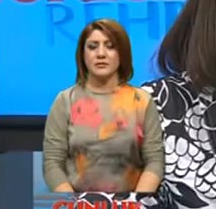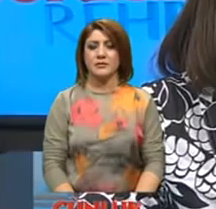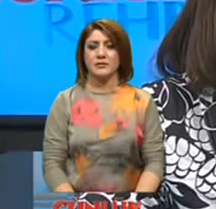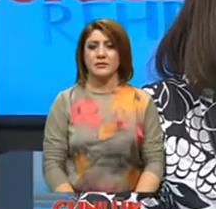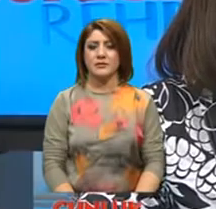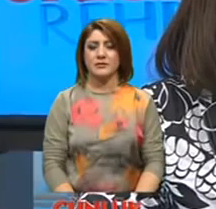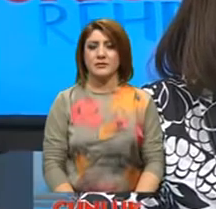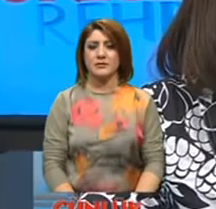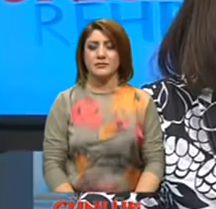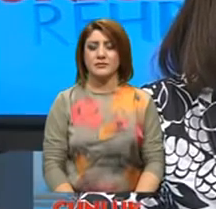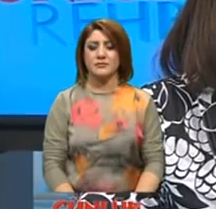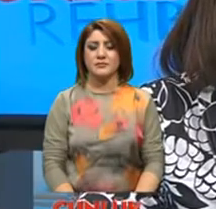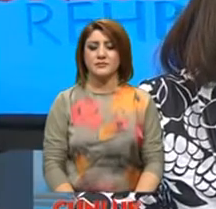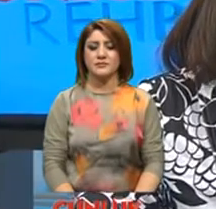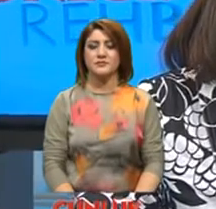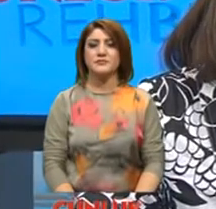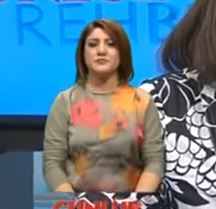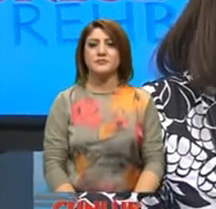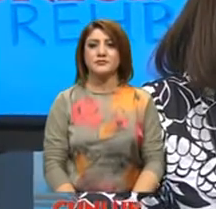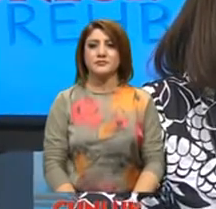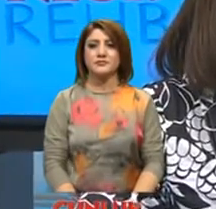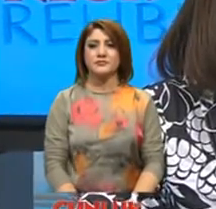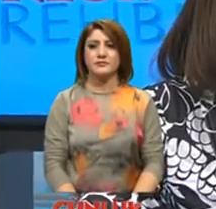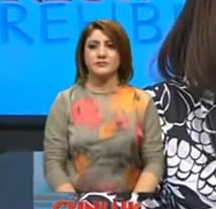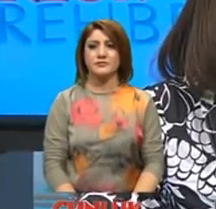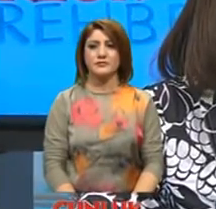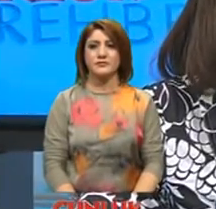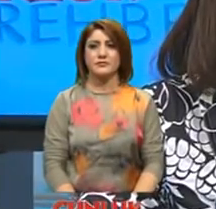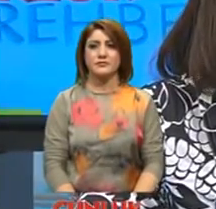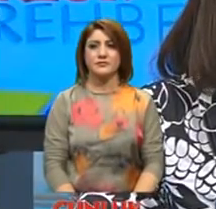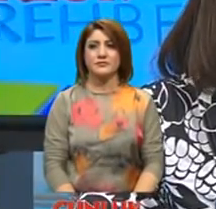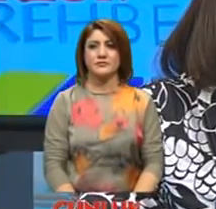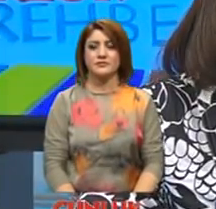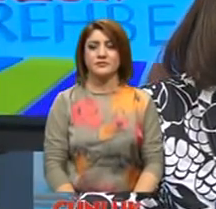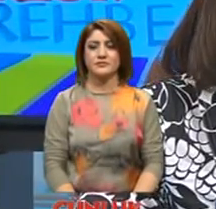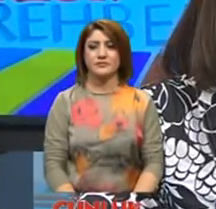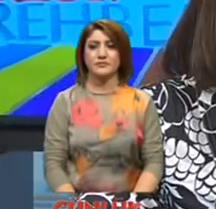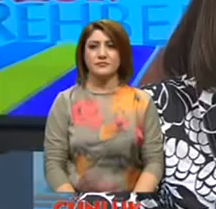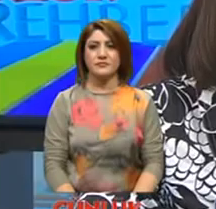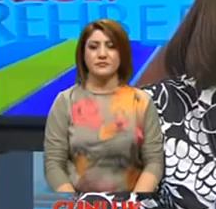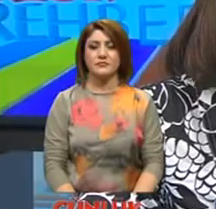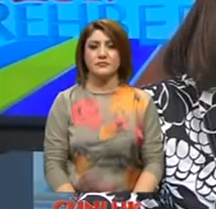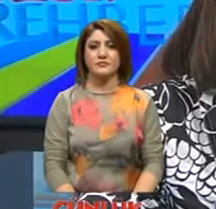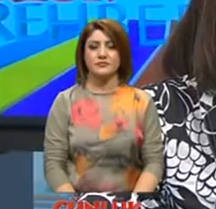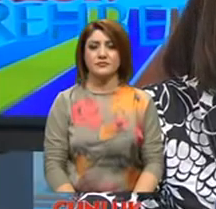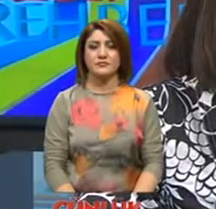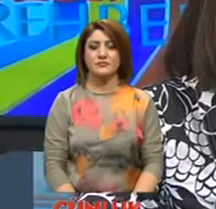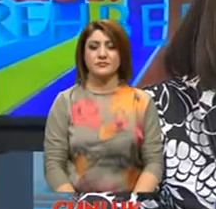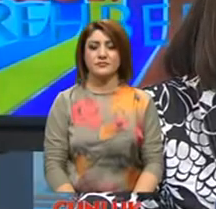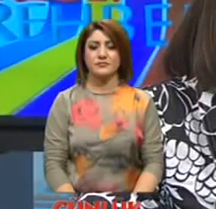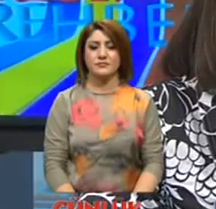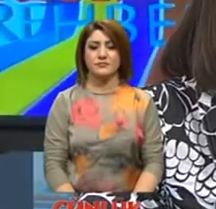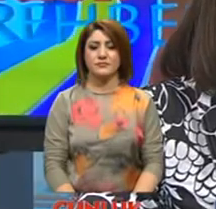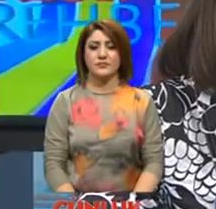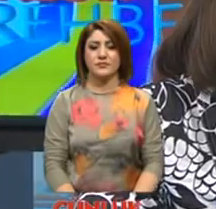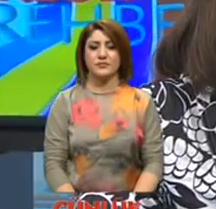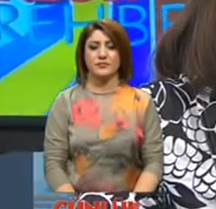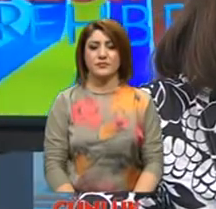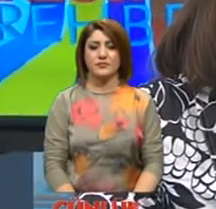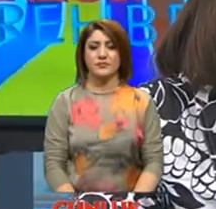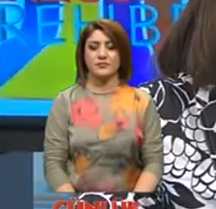important transitions in this first year of life. So at 6 months of age, they are still open to all the properties of any language they may